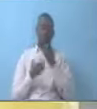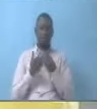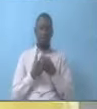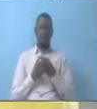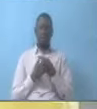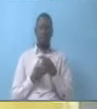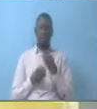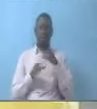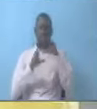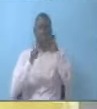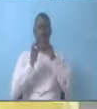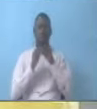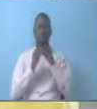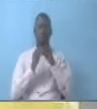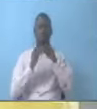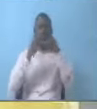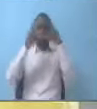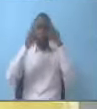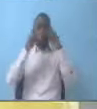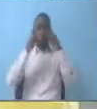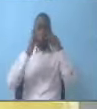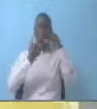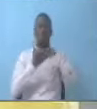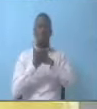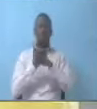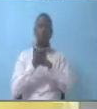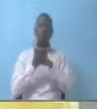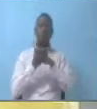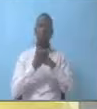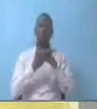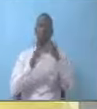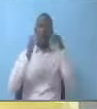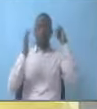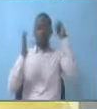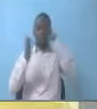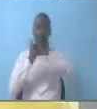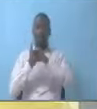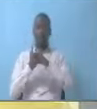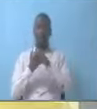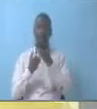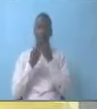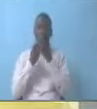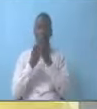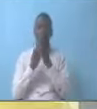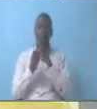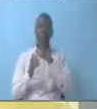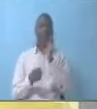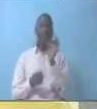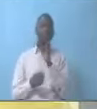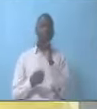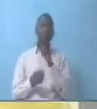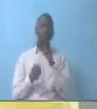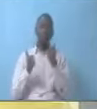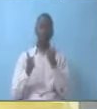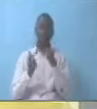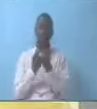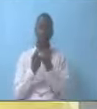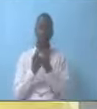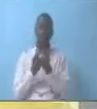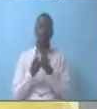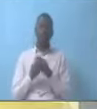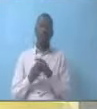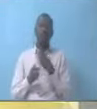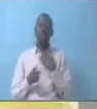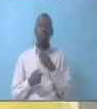my picture on a pillar. And said very good things about the efforts I was doing here, even when Gambians were